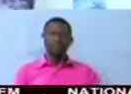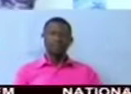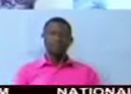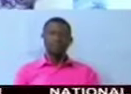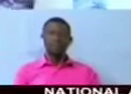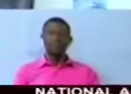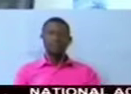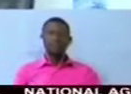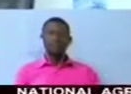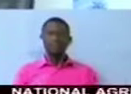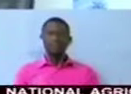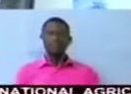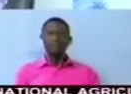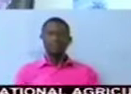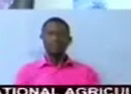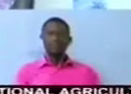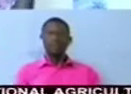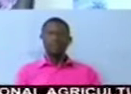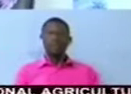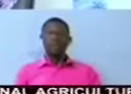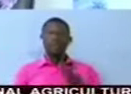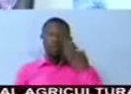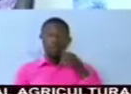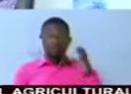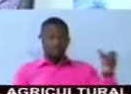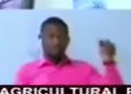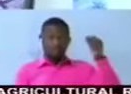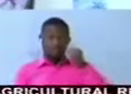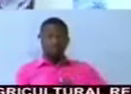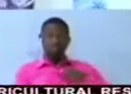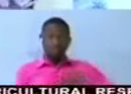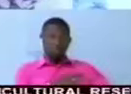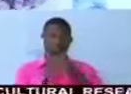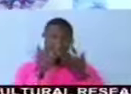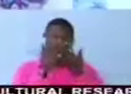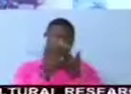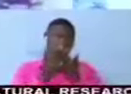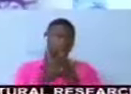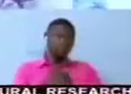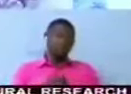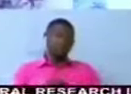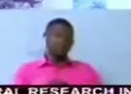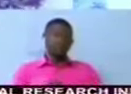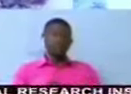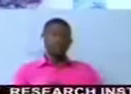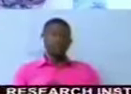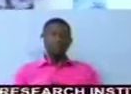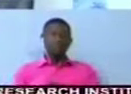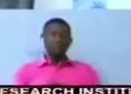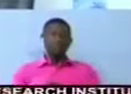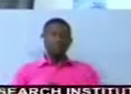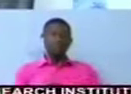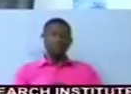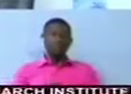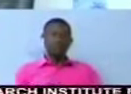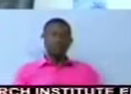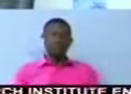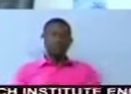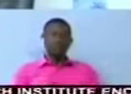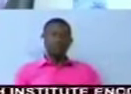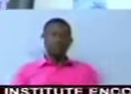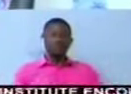bi ko gaay indé nonu. When he was brought back. Ben waxtan ñom itam sen boss tal motom